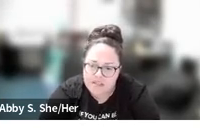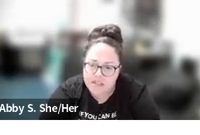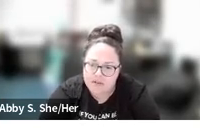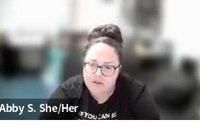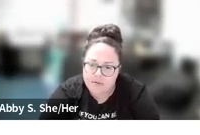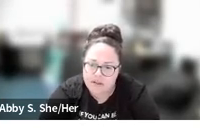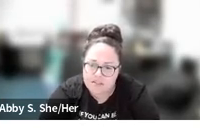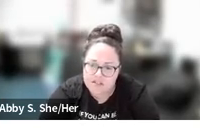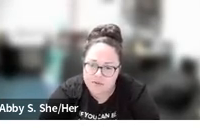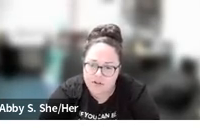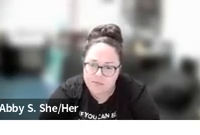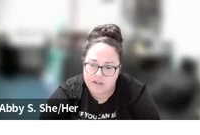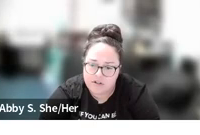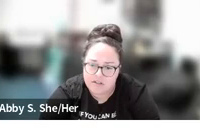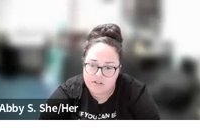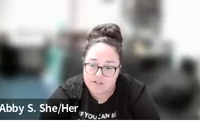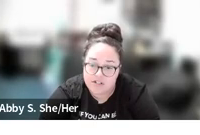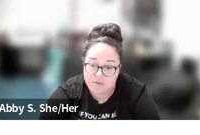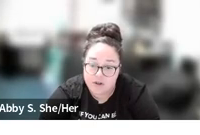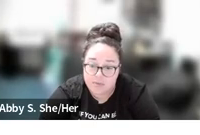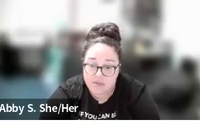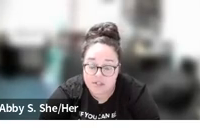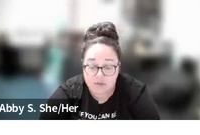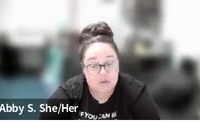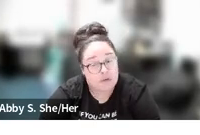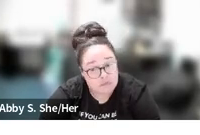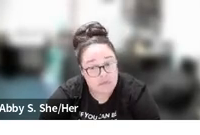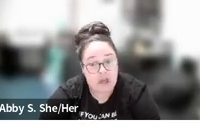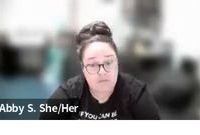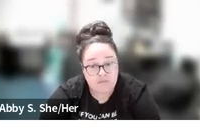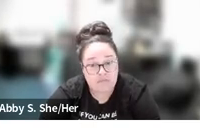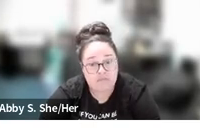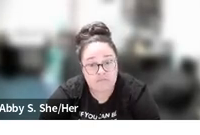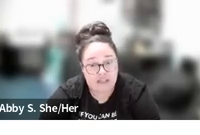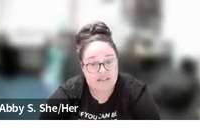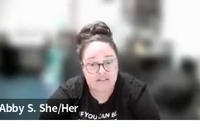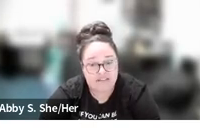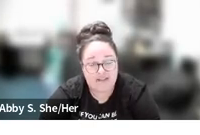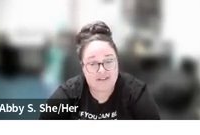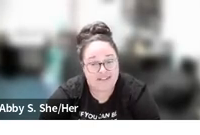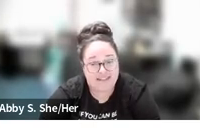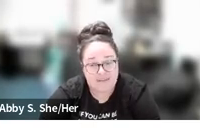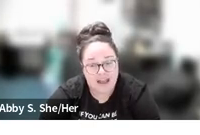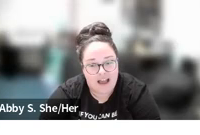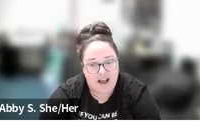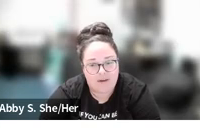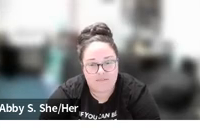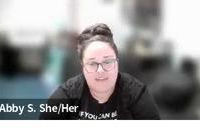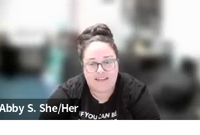I can't stand Google because they just put your picture on the search engine without your permission. Yeah, that doesn't sound like a good